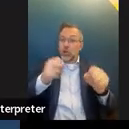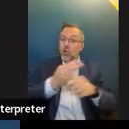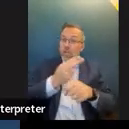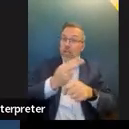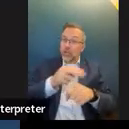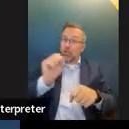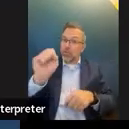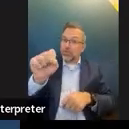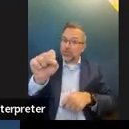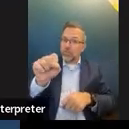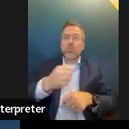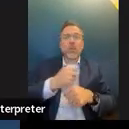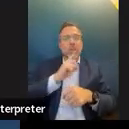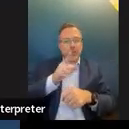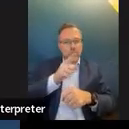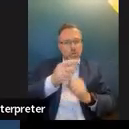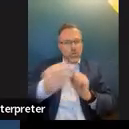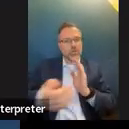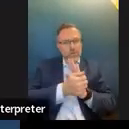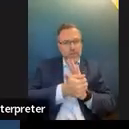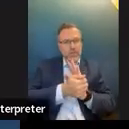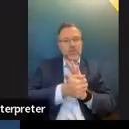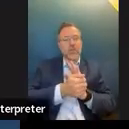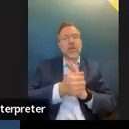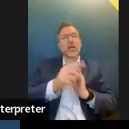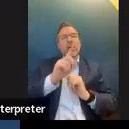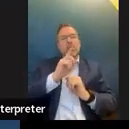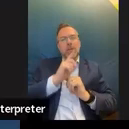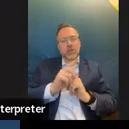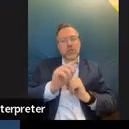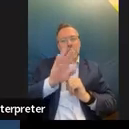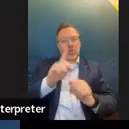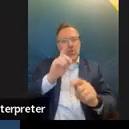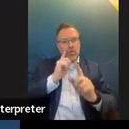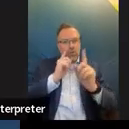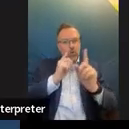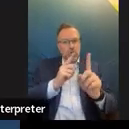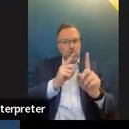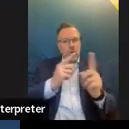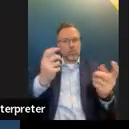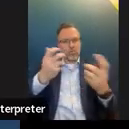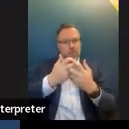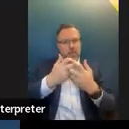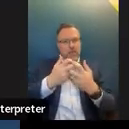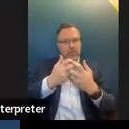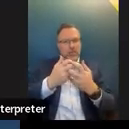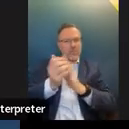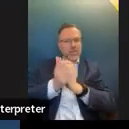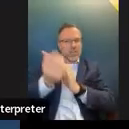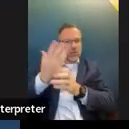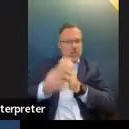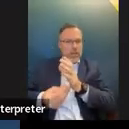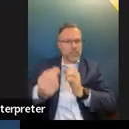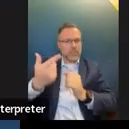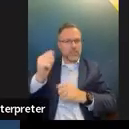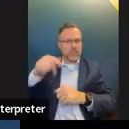attached and your goal is aligned to that specific skill gap.